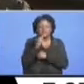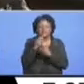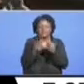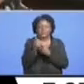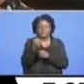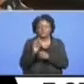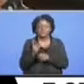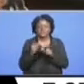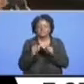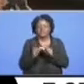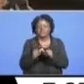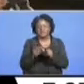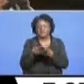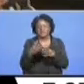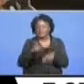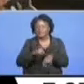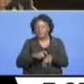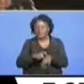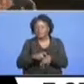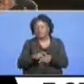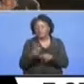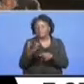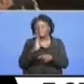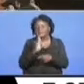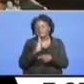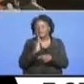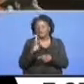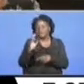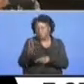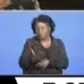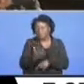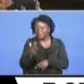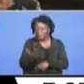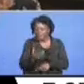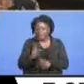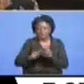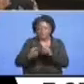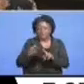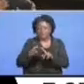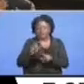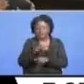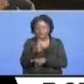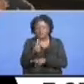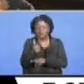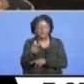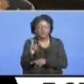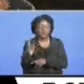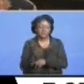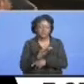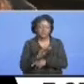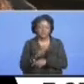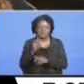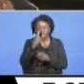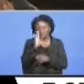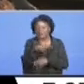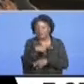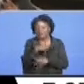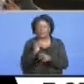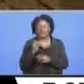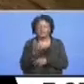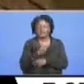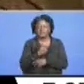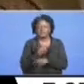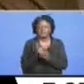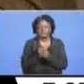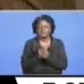being hospitable to others and considering others above ourselves. And for me, that was the ambivalence that I was addressing as a